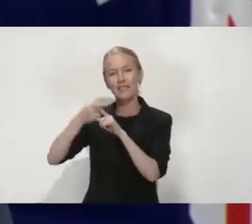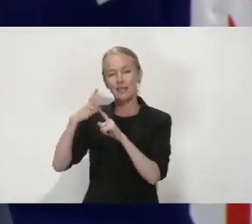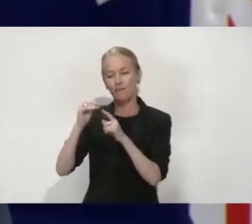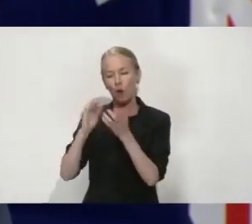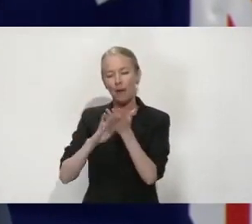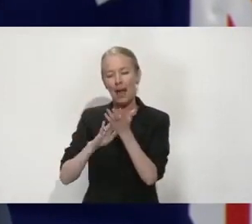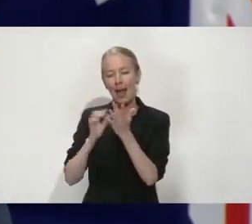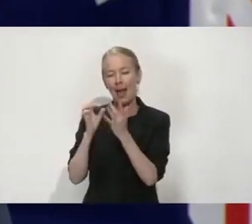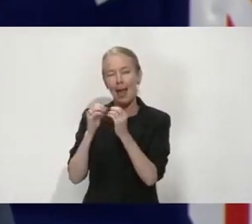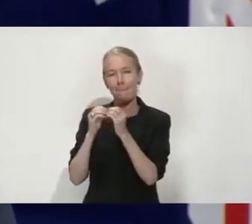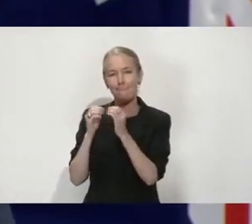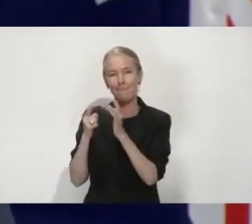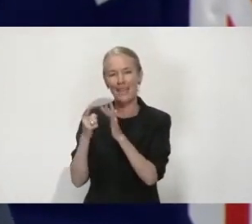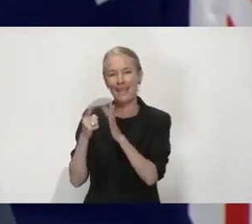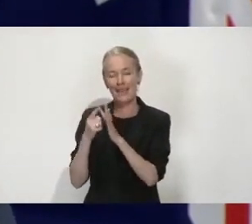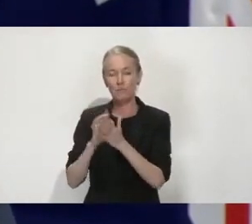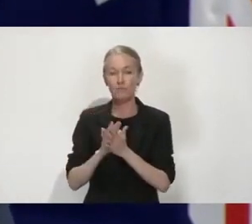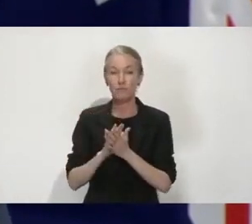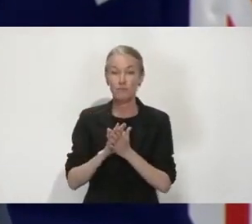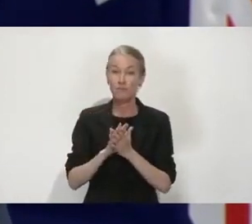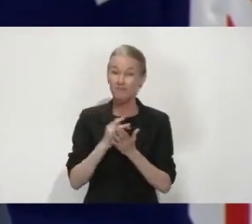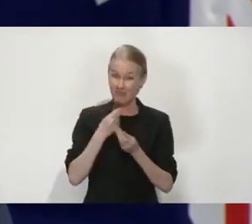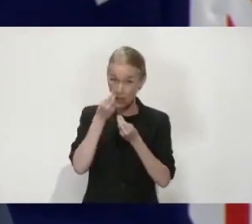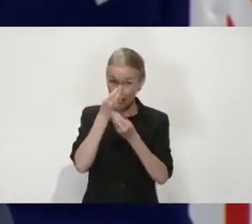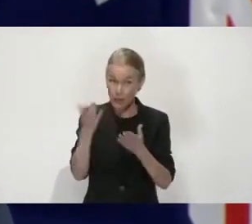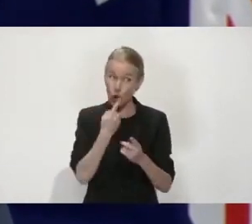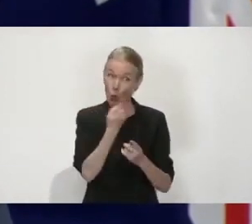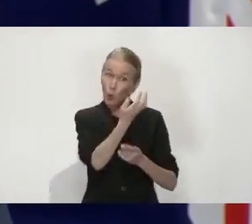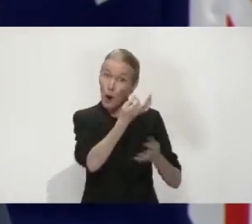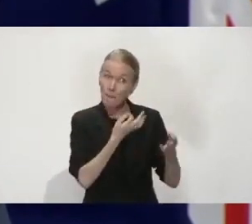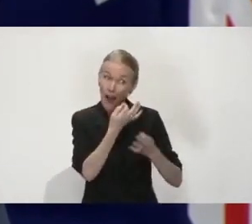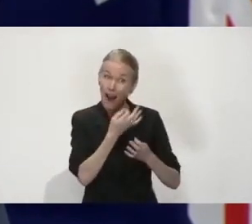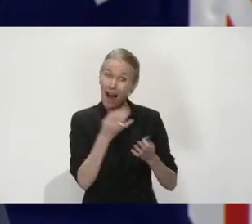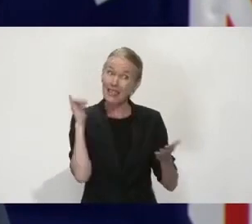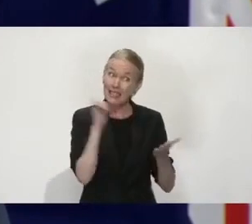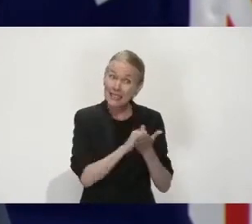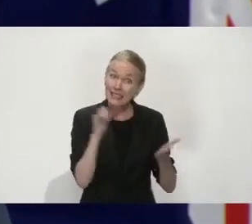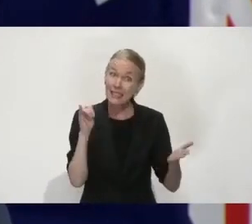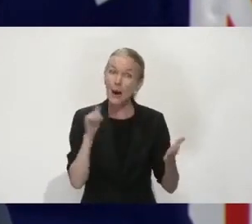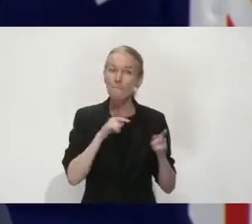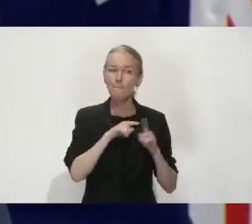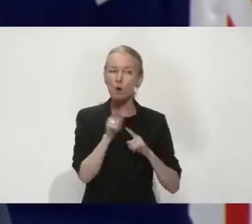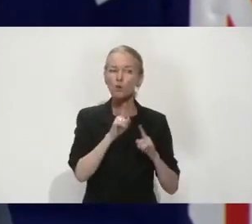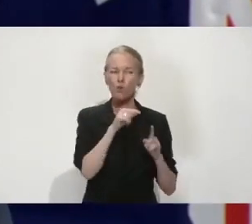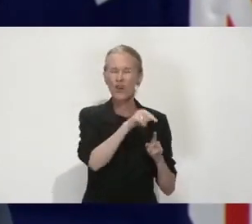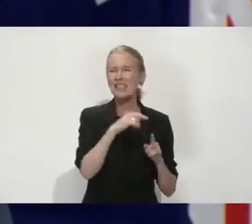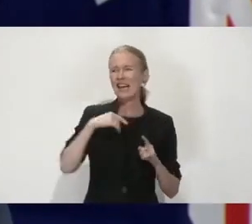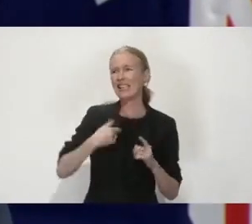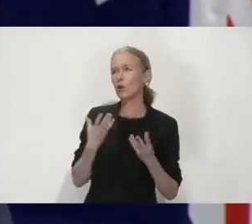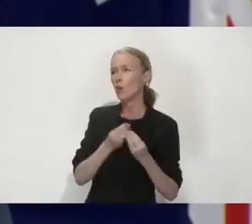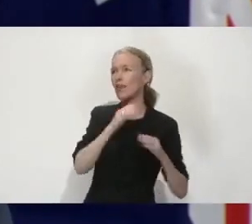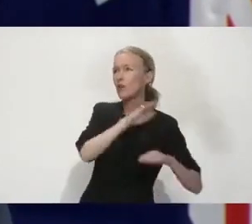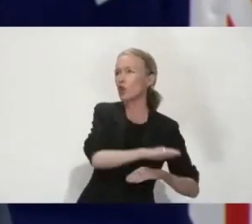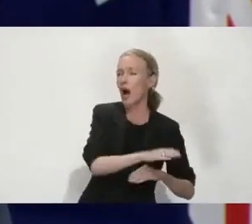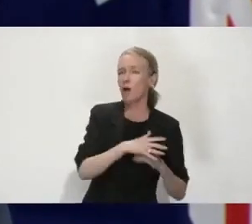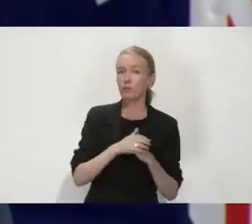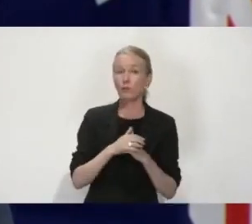granted for people to join unaccompanied minors, people who are in transit, or people whose medical needs require hospital-level